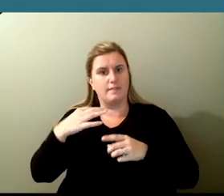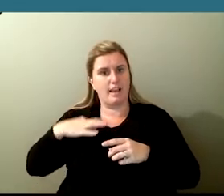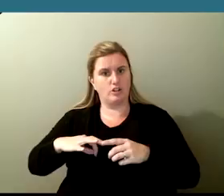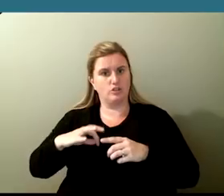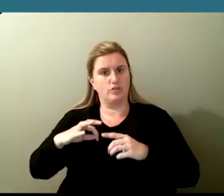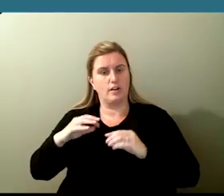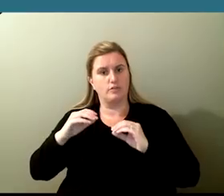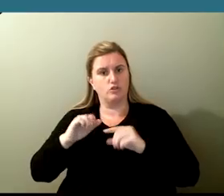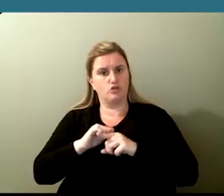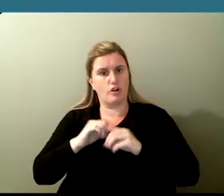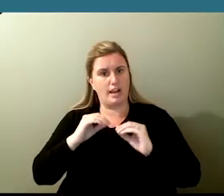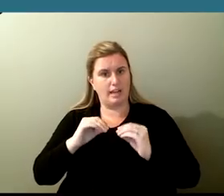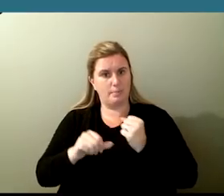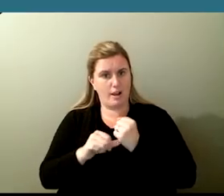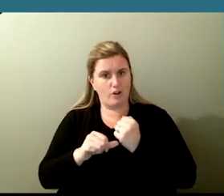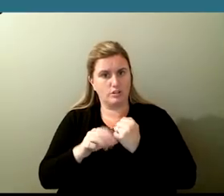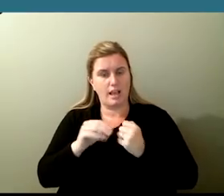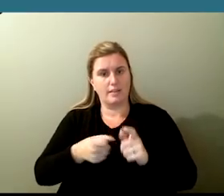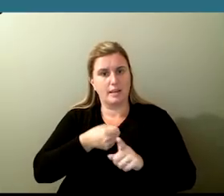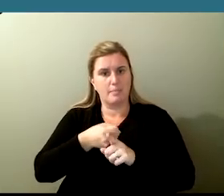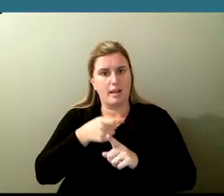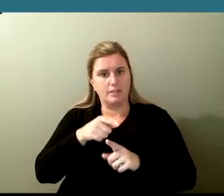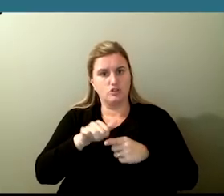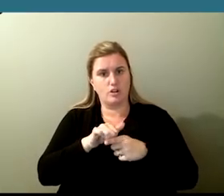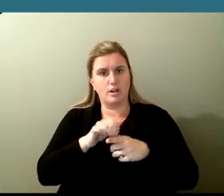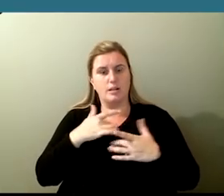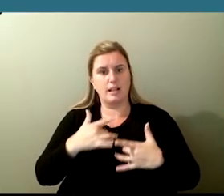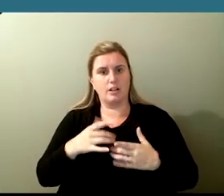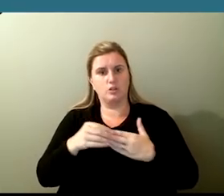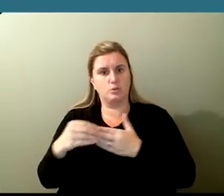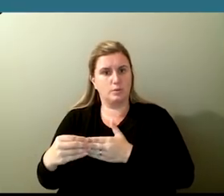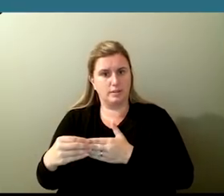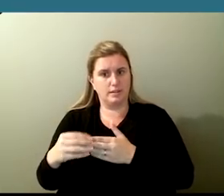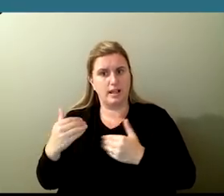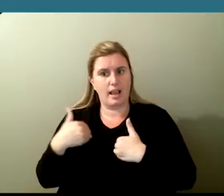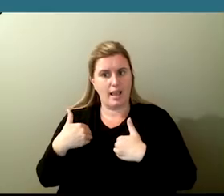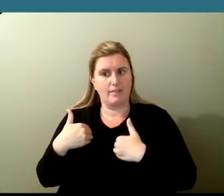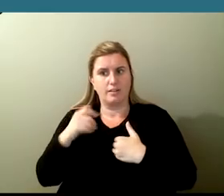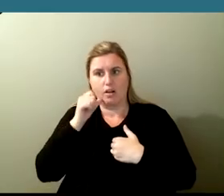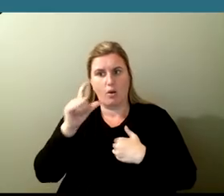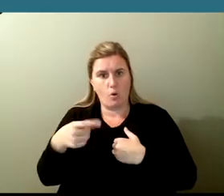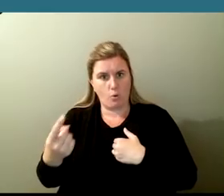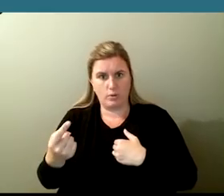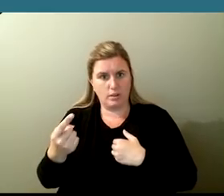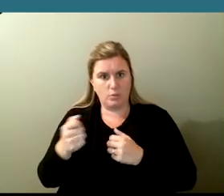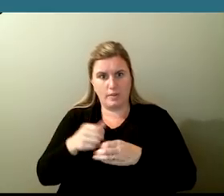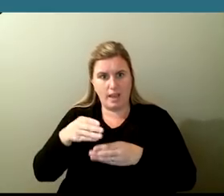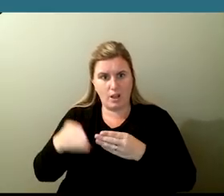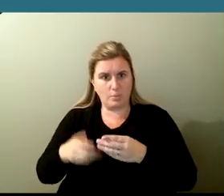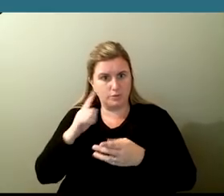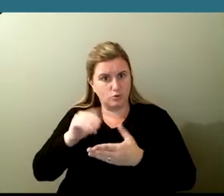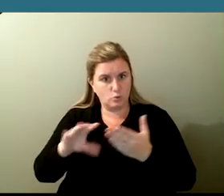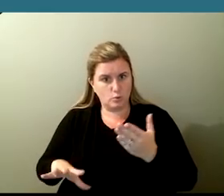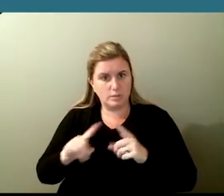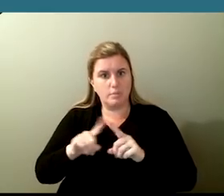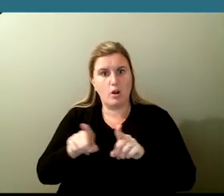peer educators and the impact that this training is likely to have not only in outcomes for students,